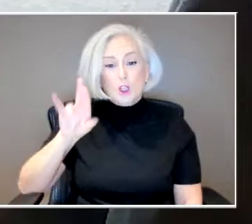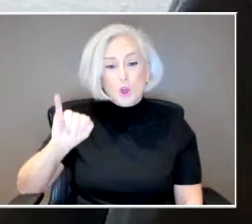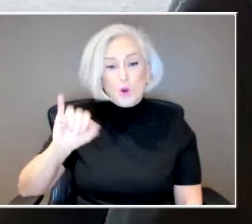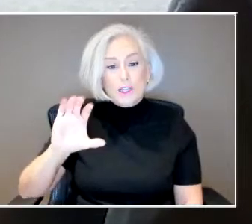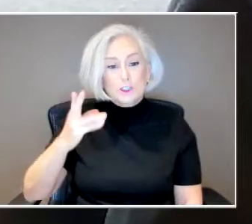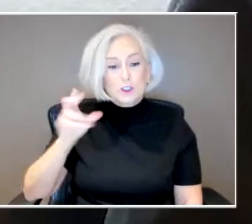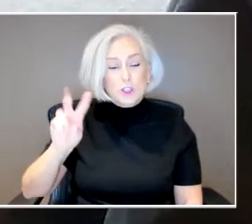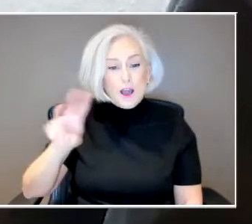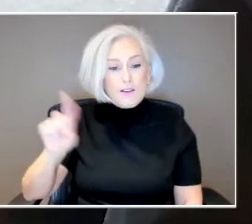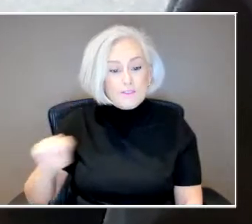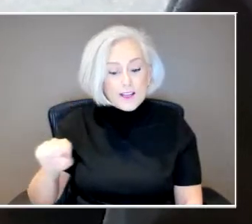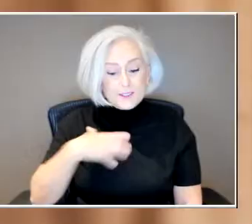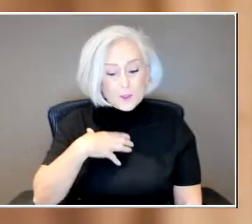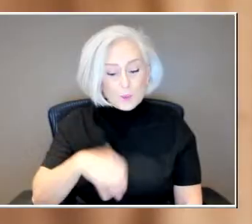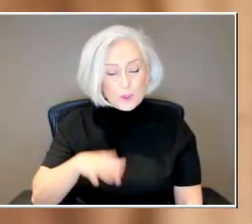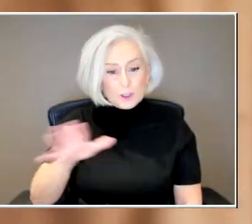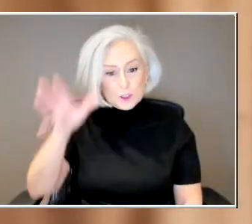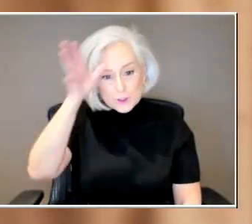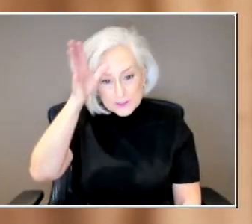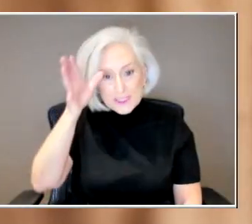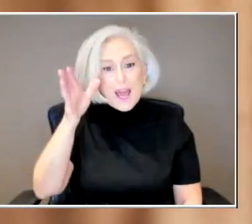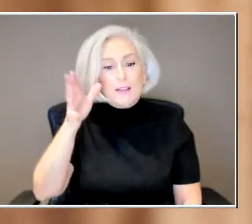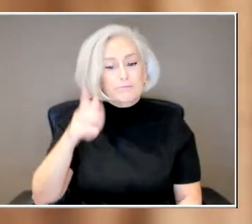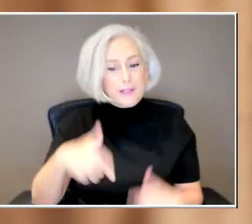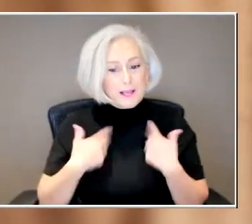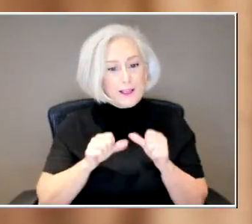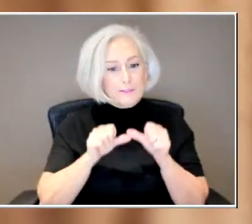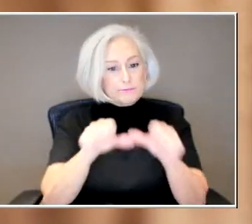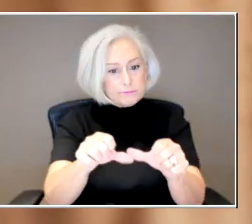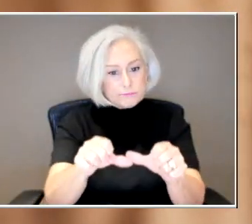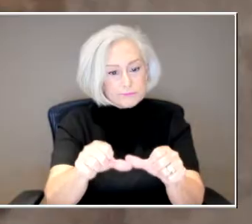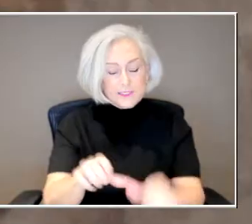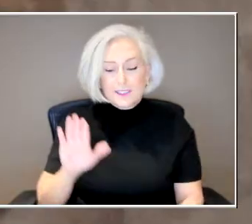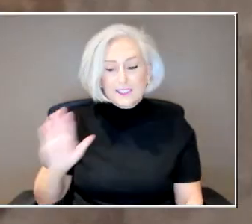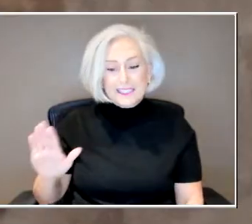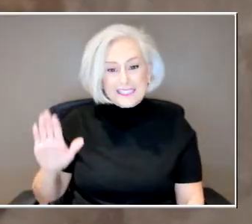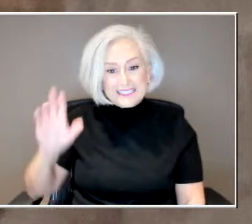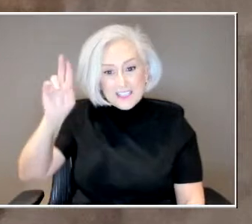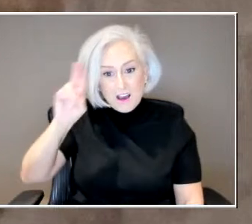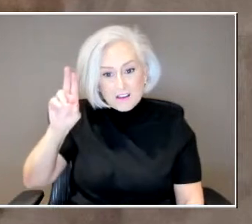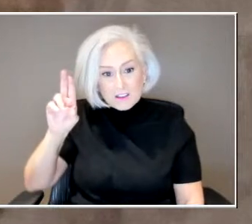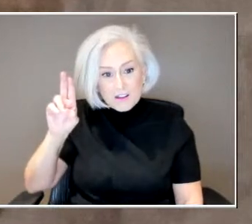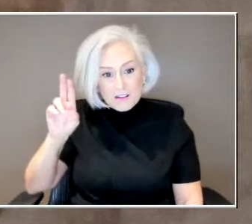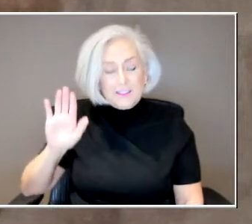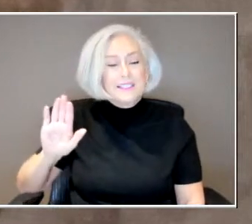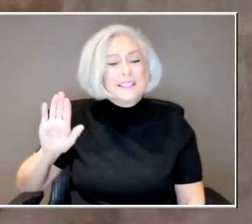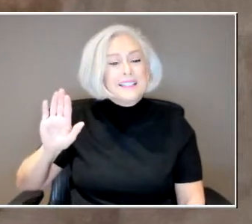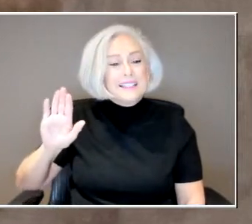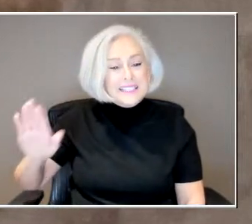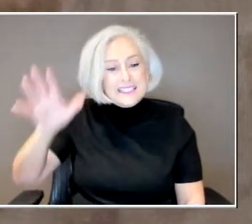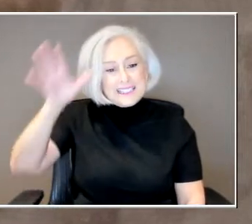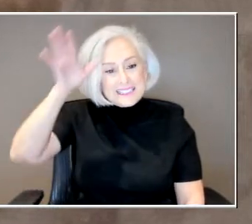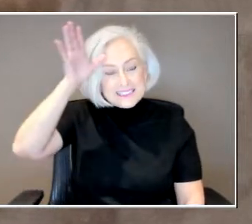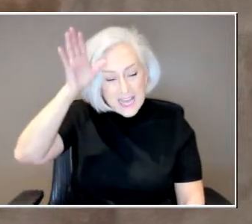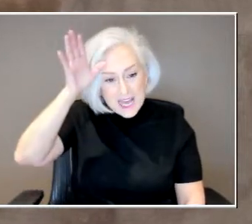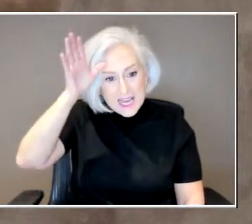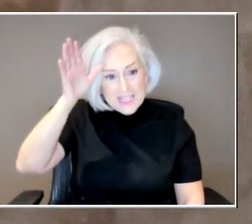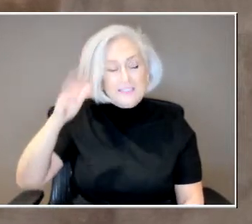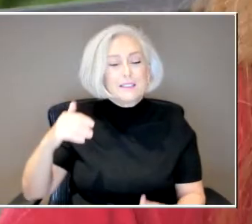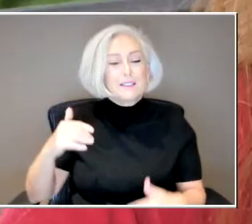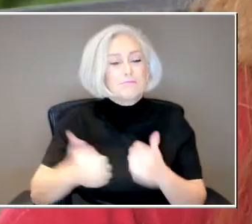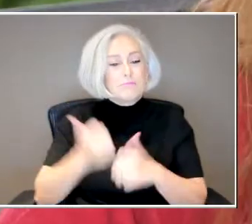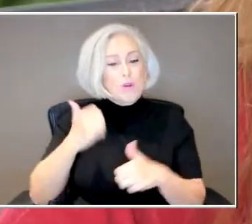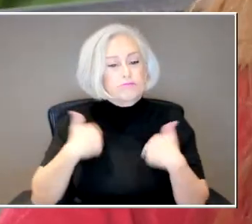could have beat the family odds. My uncle, who was my dad's youngest brother, he was diagnosed with colon cancer at